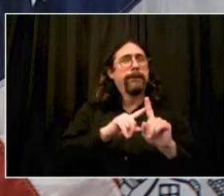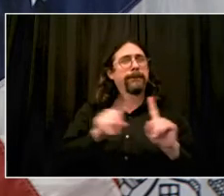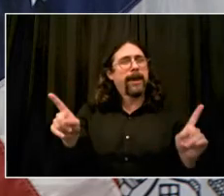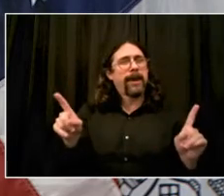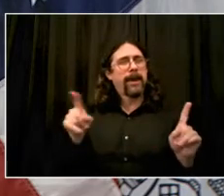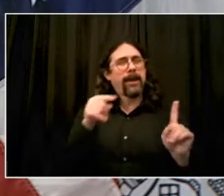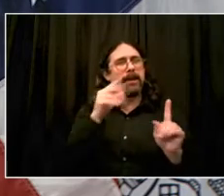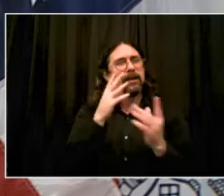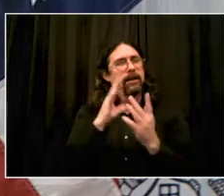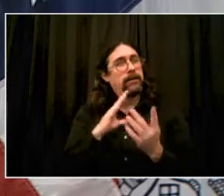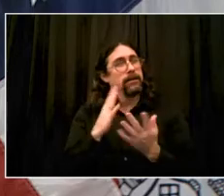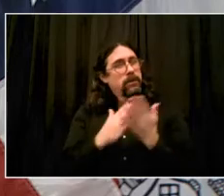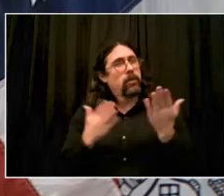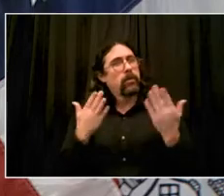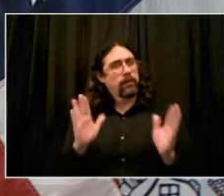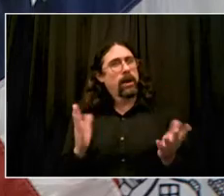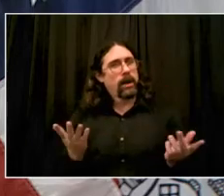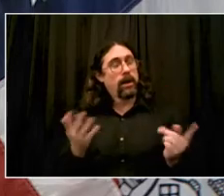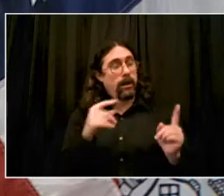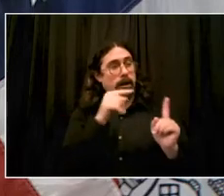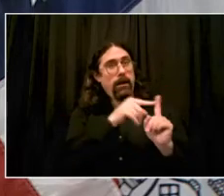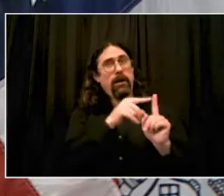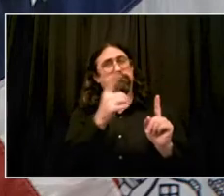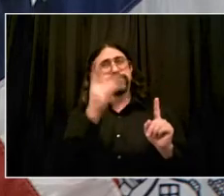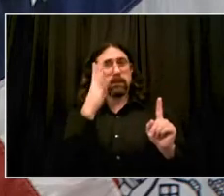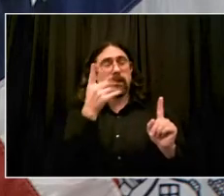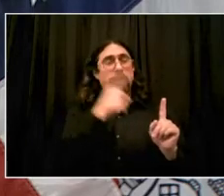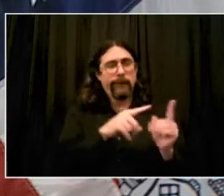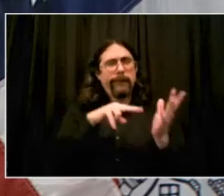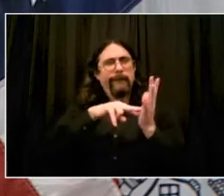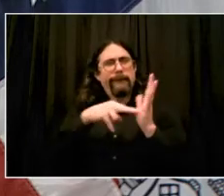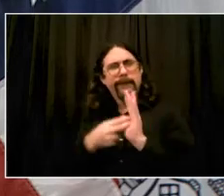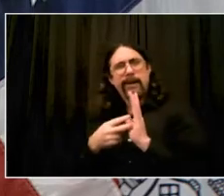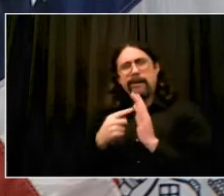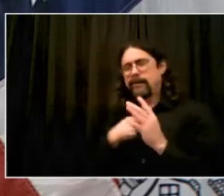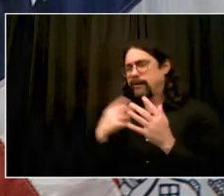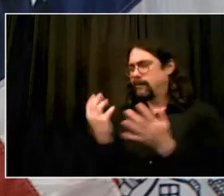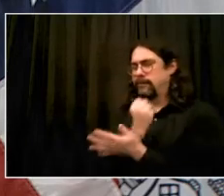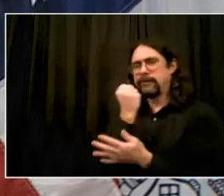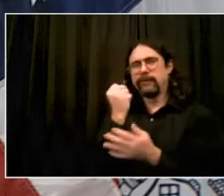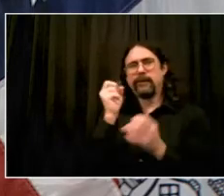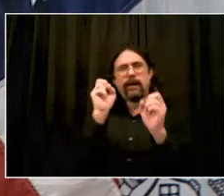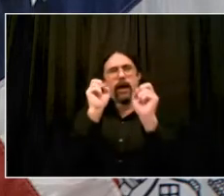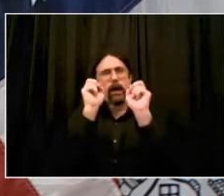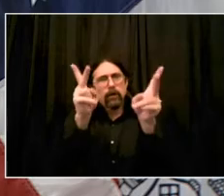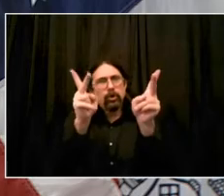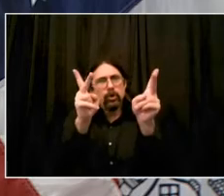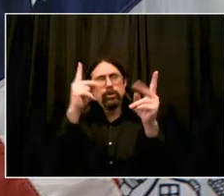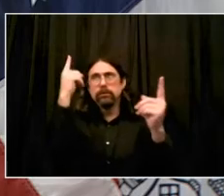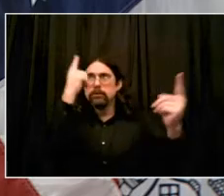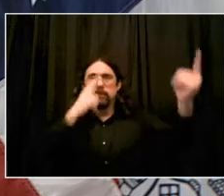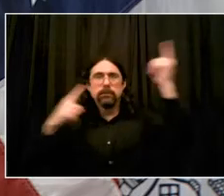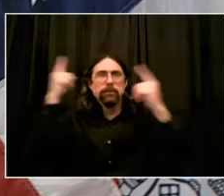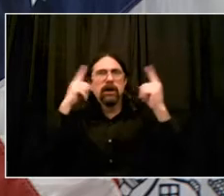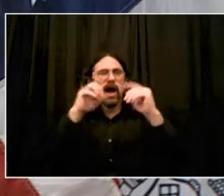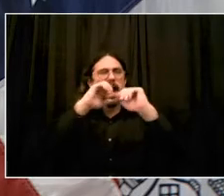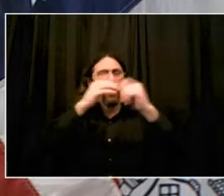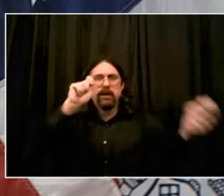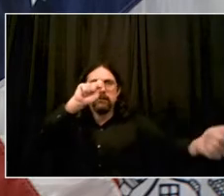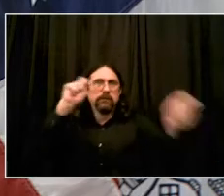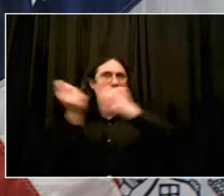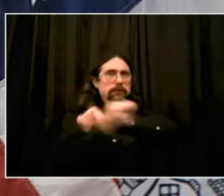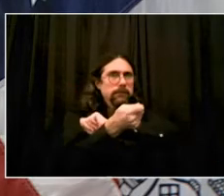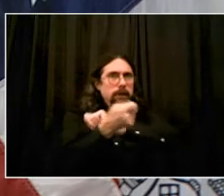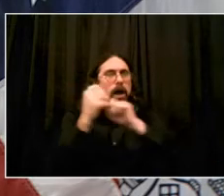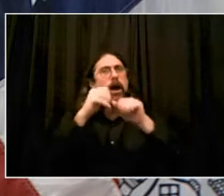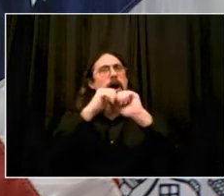challenges, they don't want to continue, but the employees do want to continue. This is a really important moment. So we're going to provide the